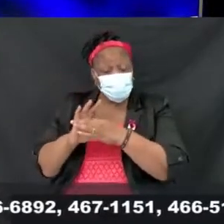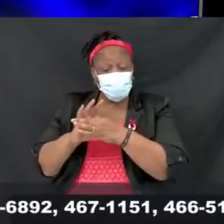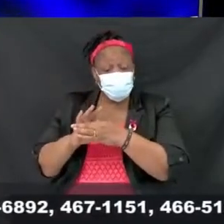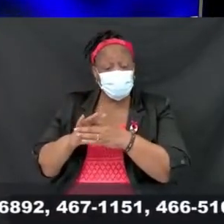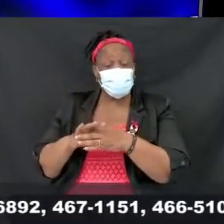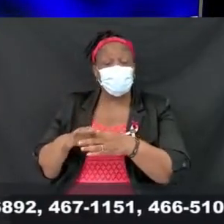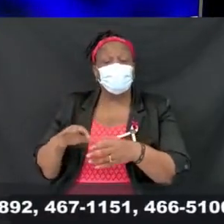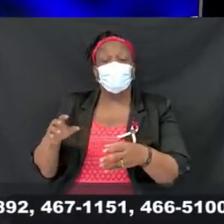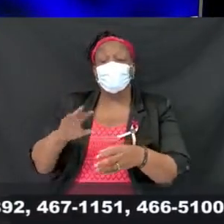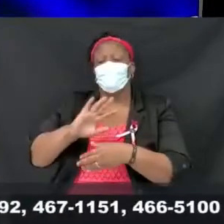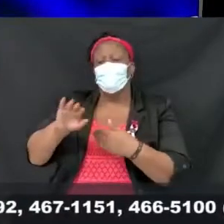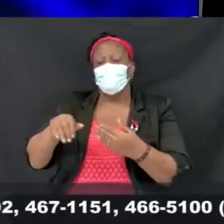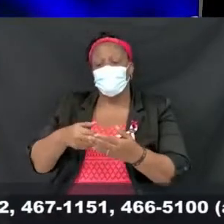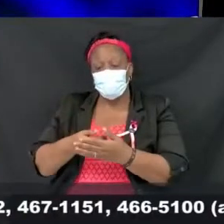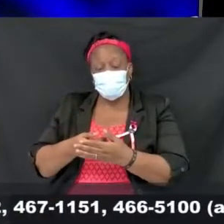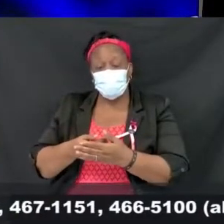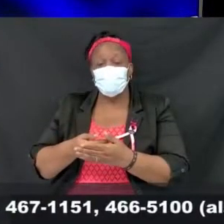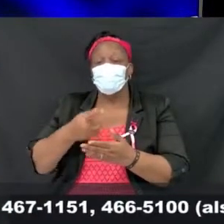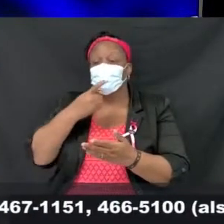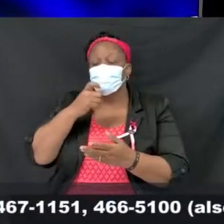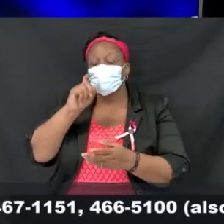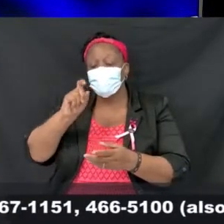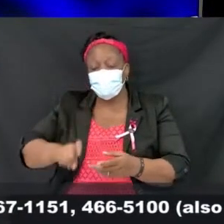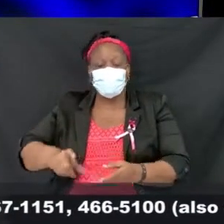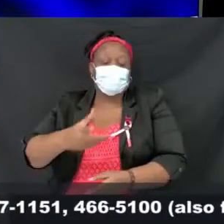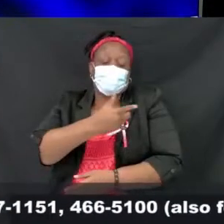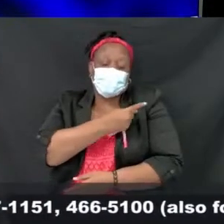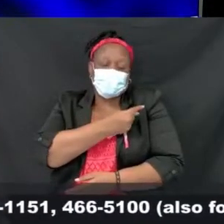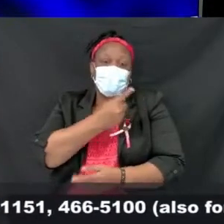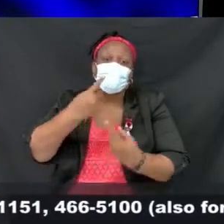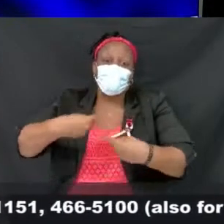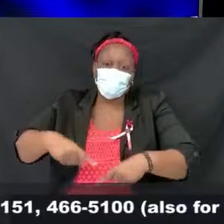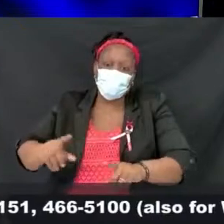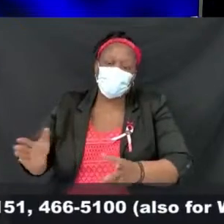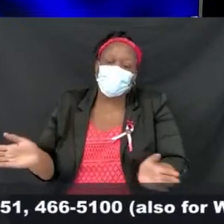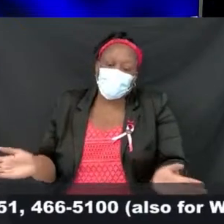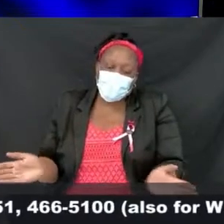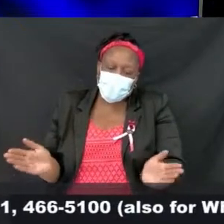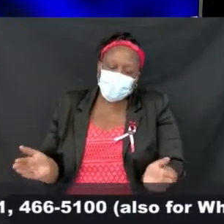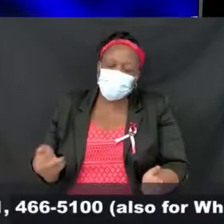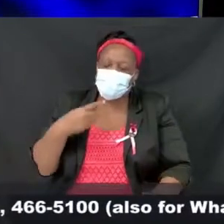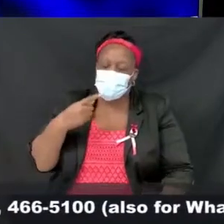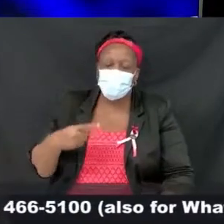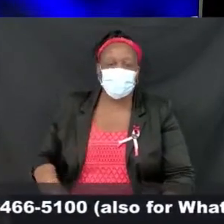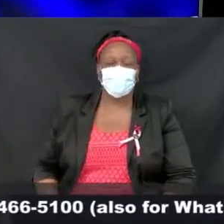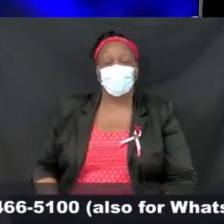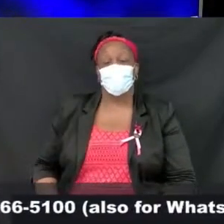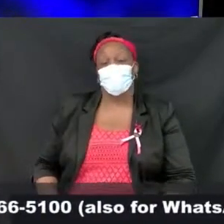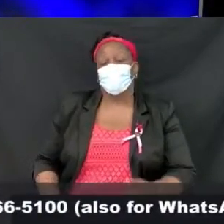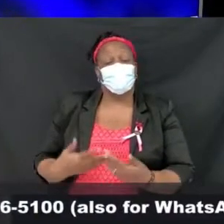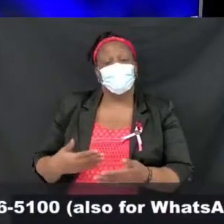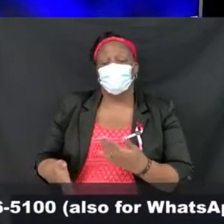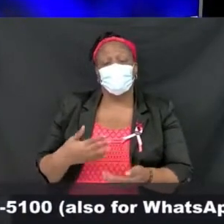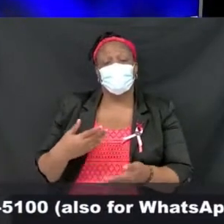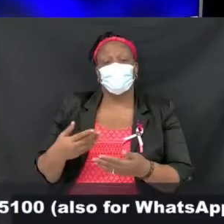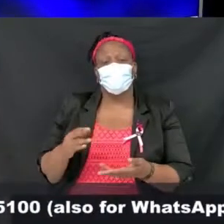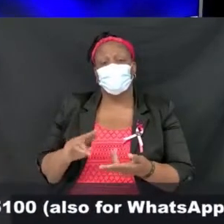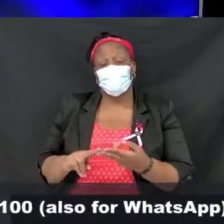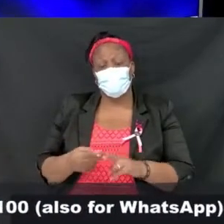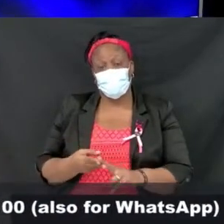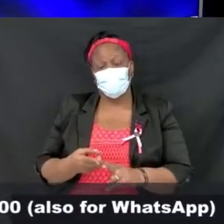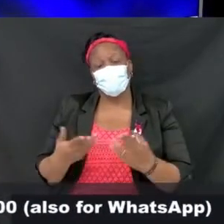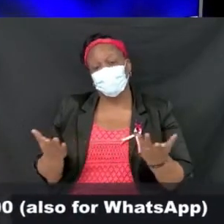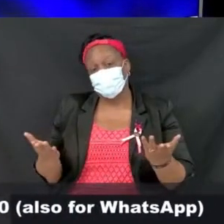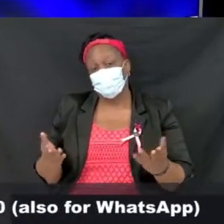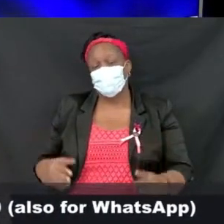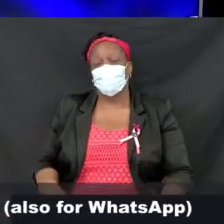vaccinate everyone who needs to be vaccinated, whether the population is 40,000 or 100,000. We'll be coming after everyone